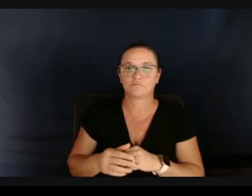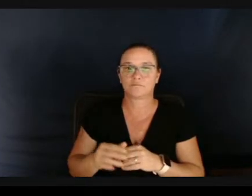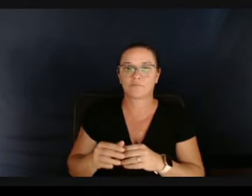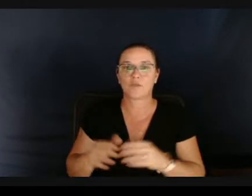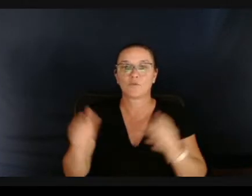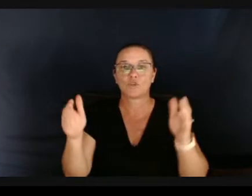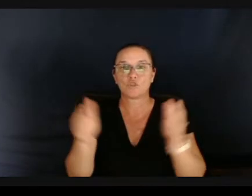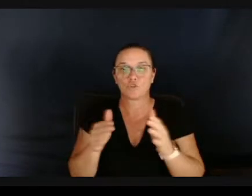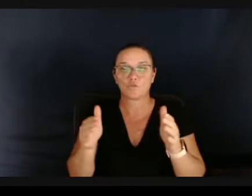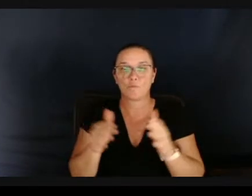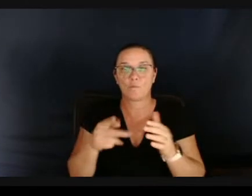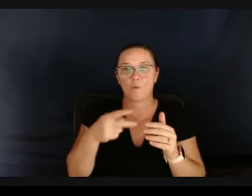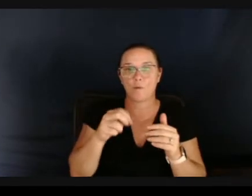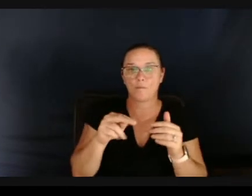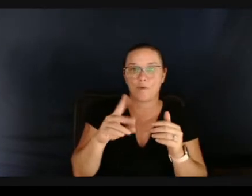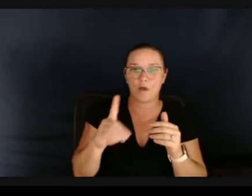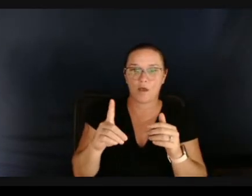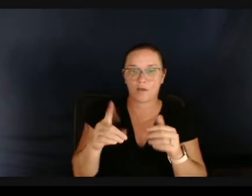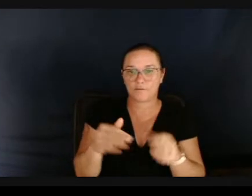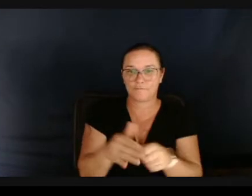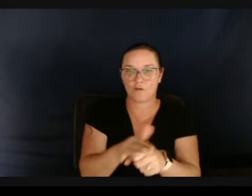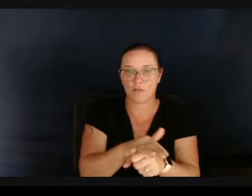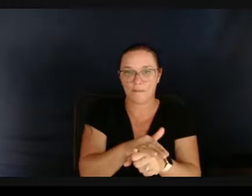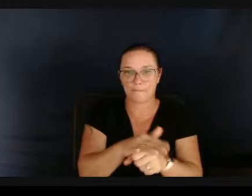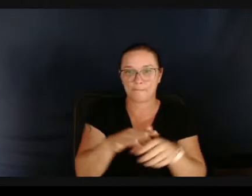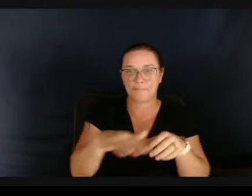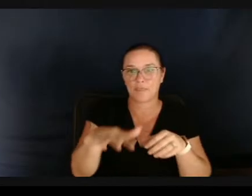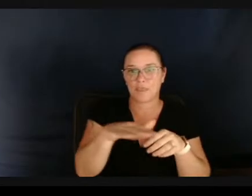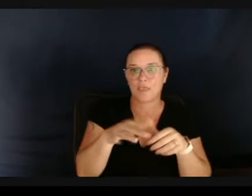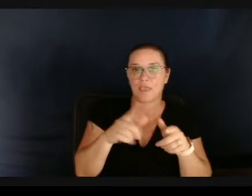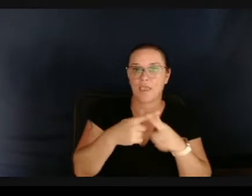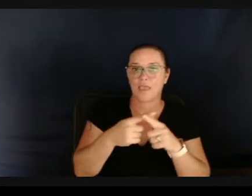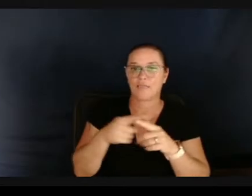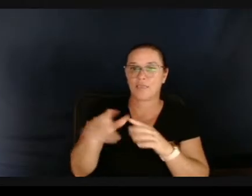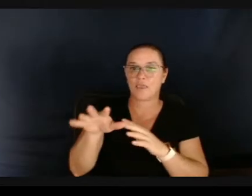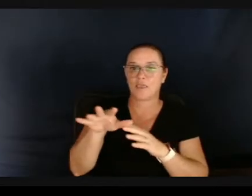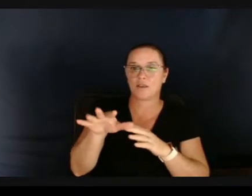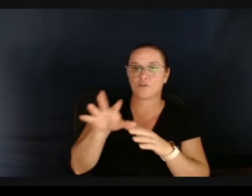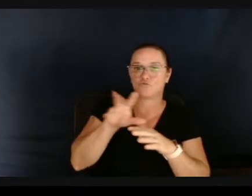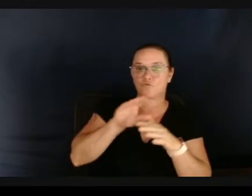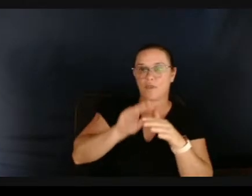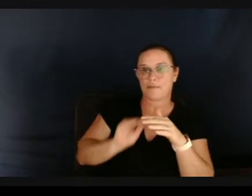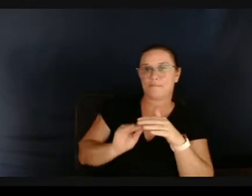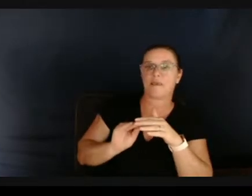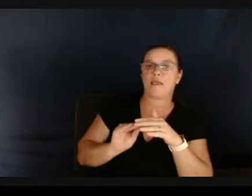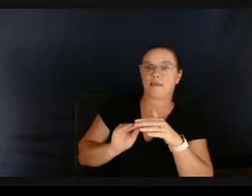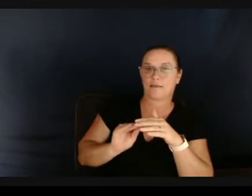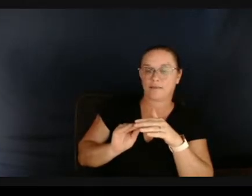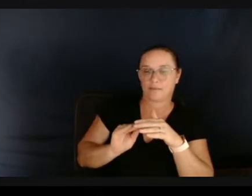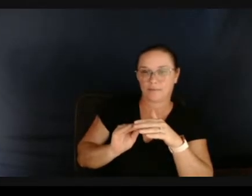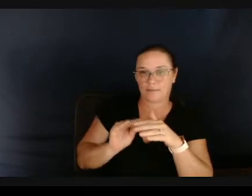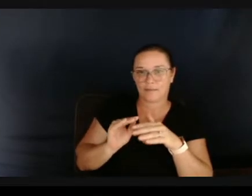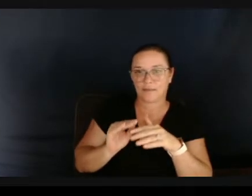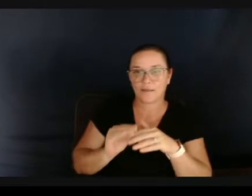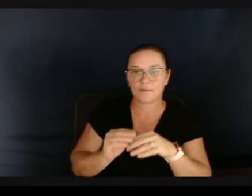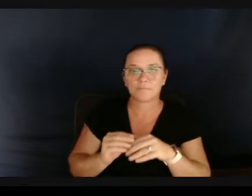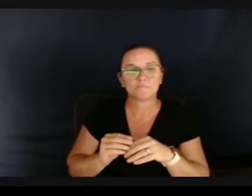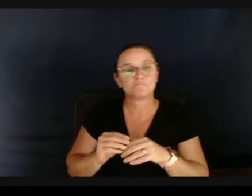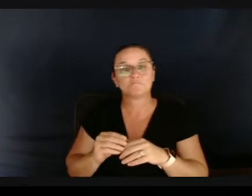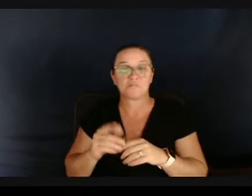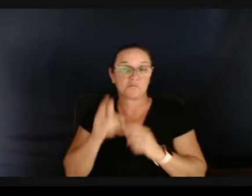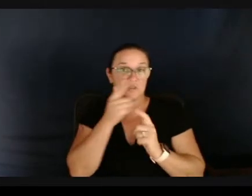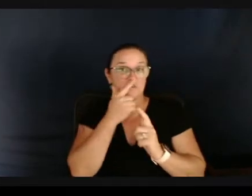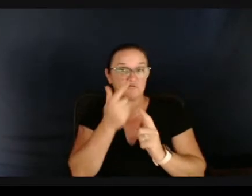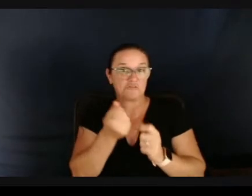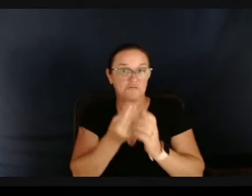It filled that area all full of lava, and the lava was actually draining back over top of the hole it was erupting from. So that made it interesting.